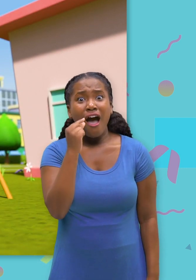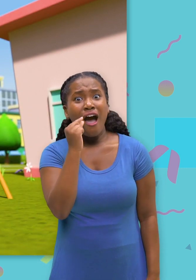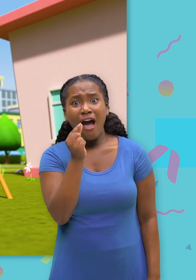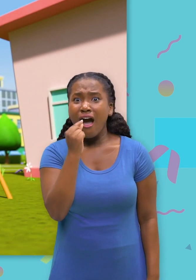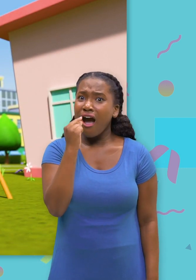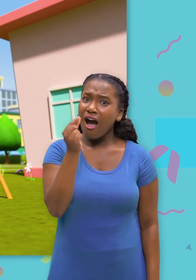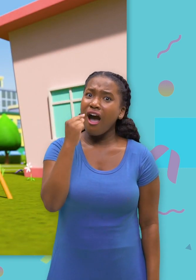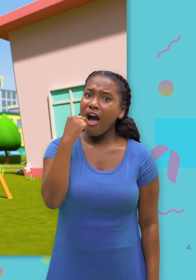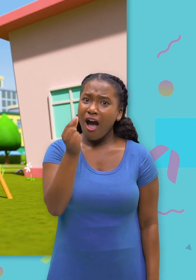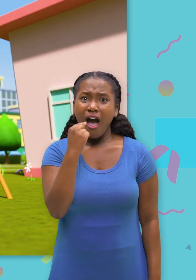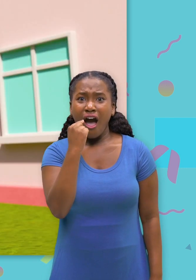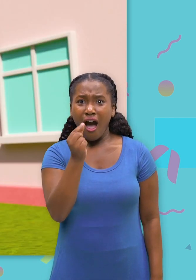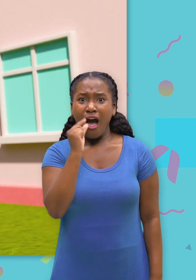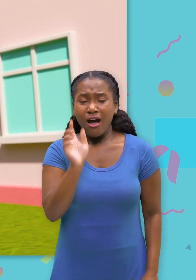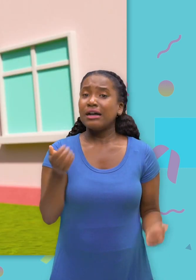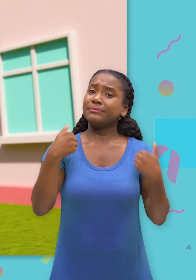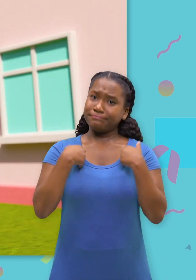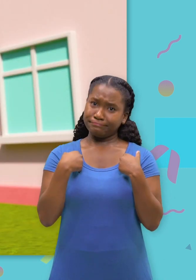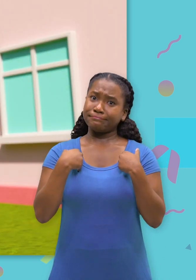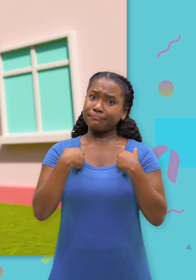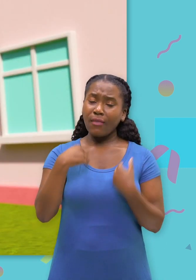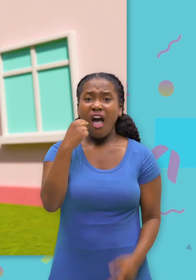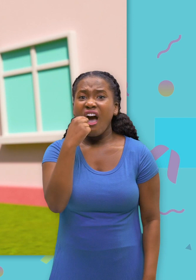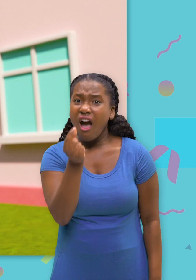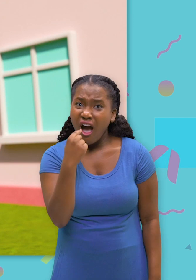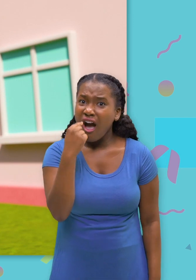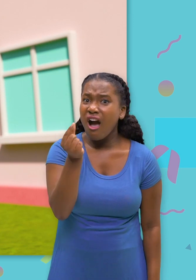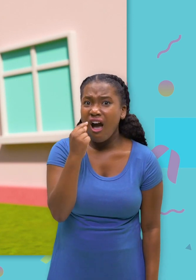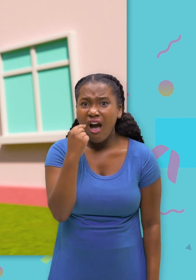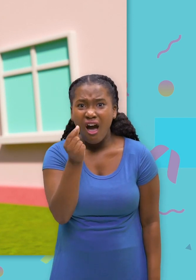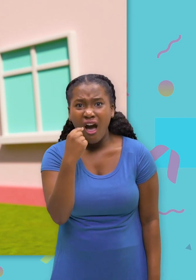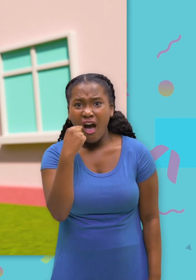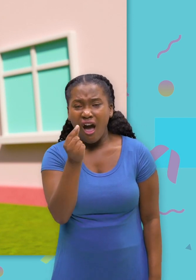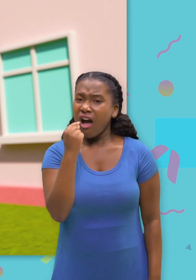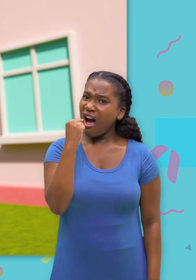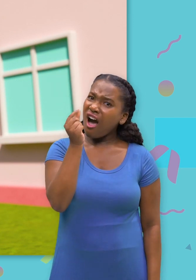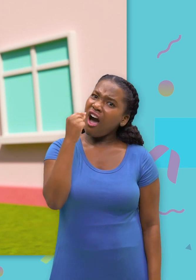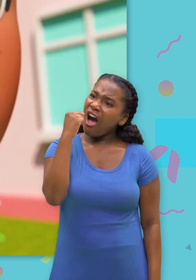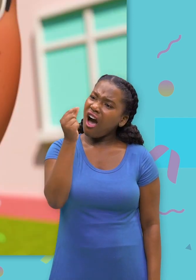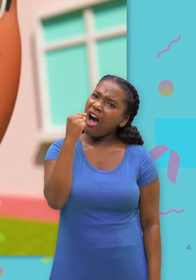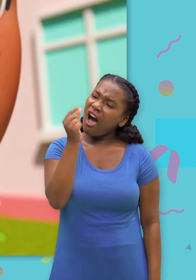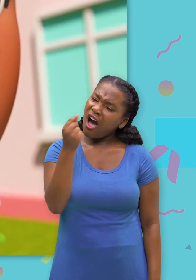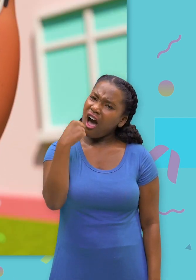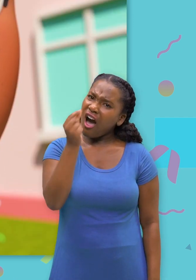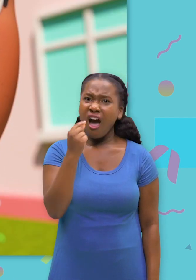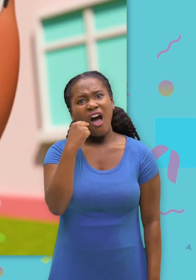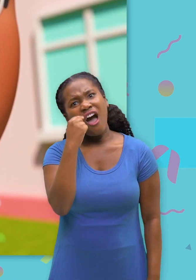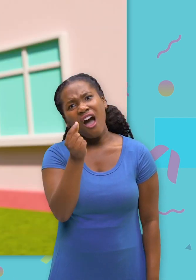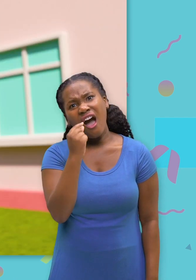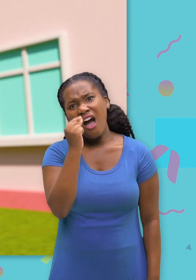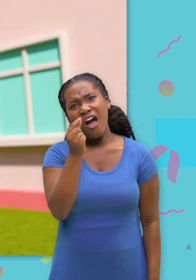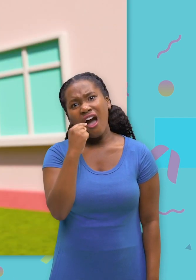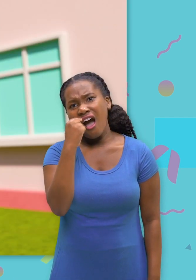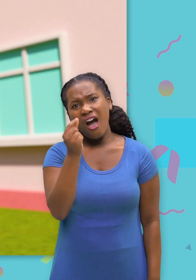Wobbly tooth. Wobbly tooth. I've got a wobbly tooth.